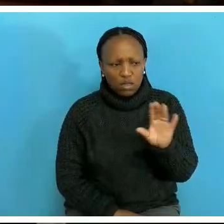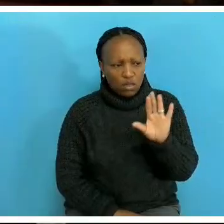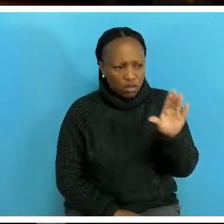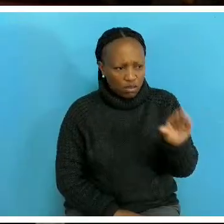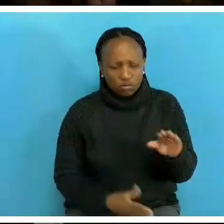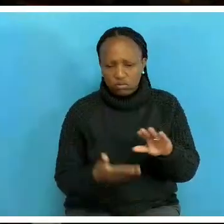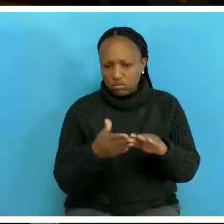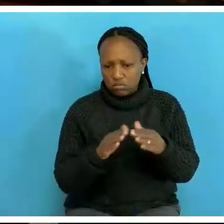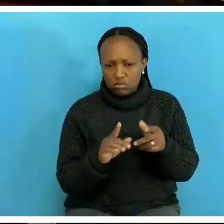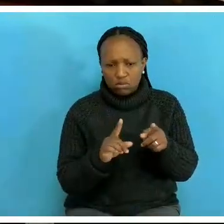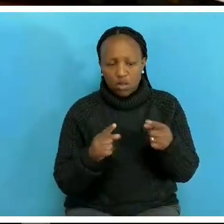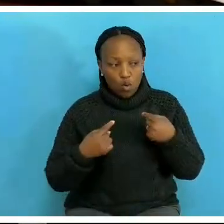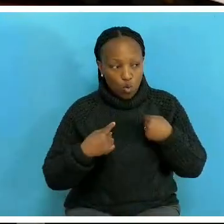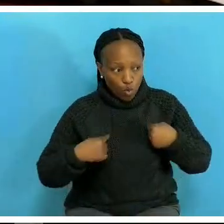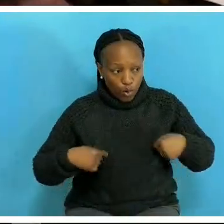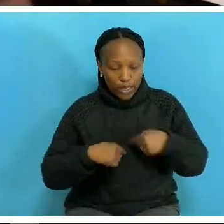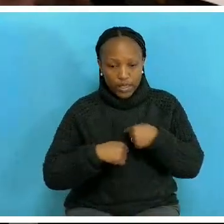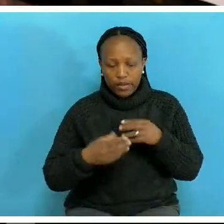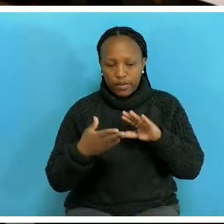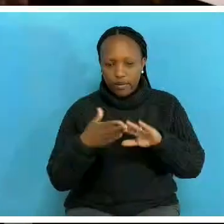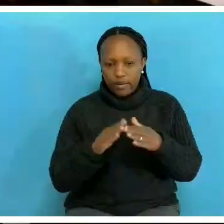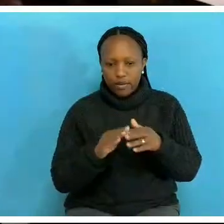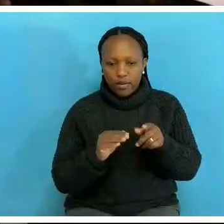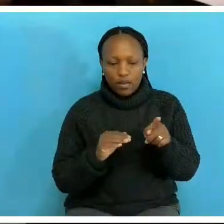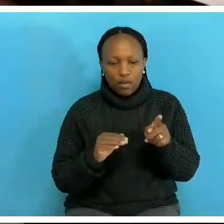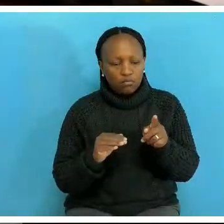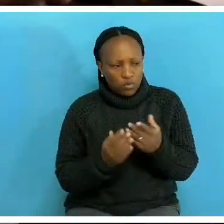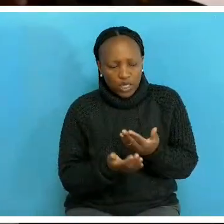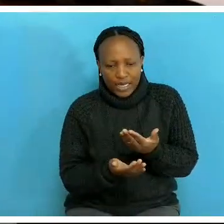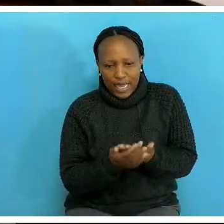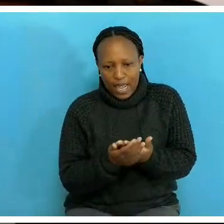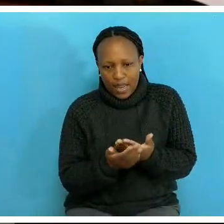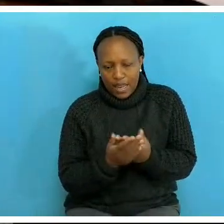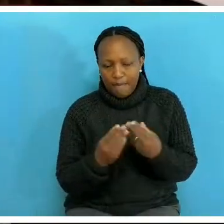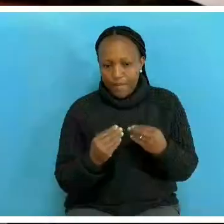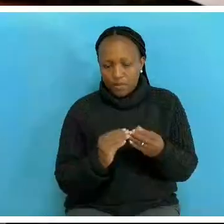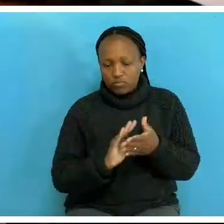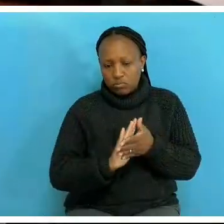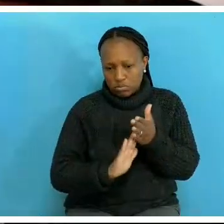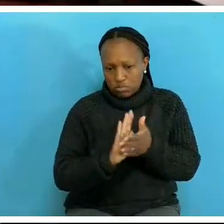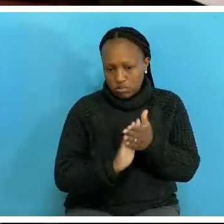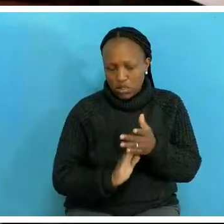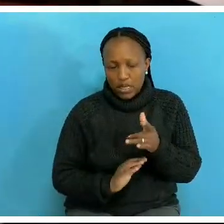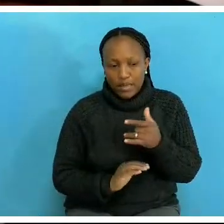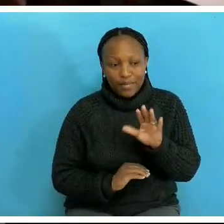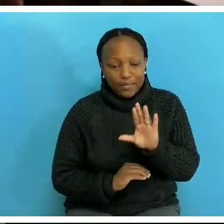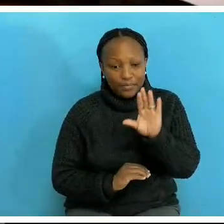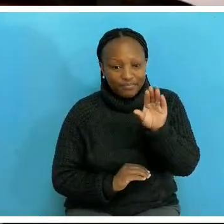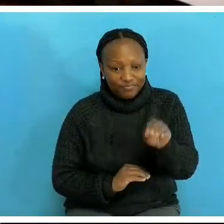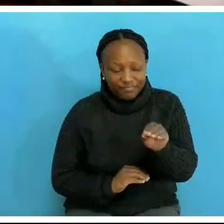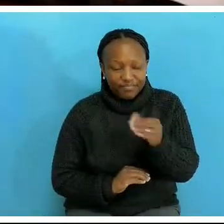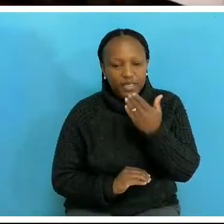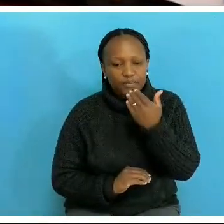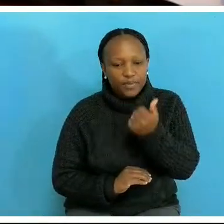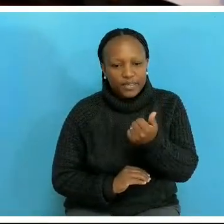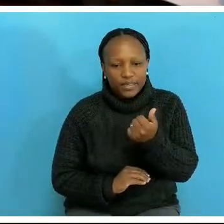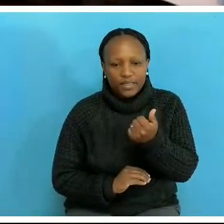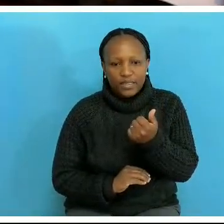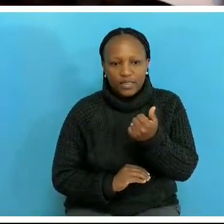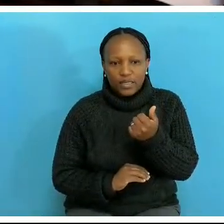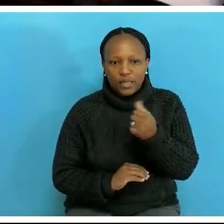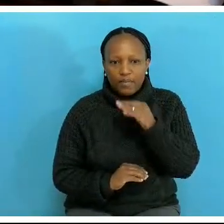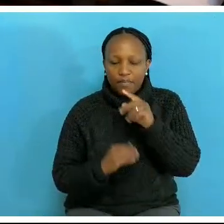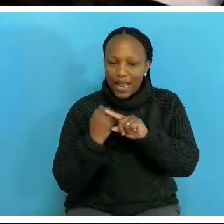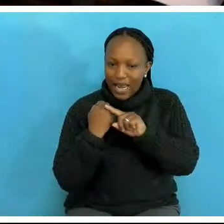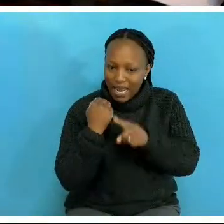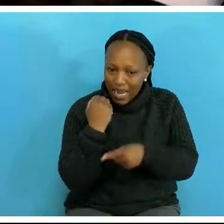member who are capable of running the show. And all I'm asking you is, please, don't let this be the last that